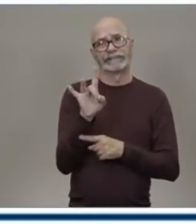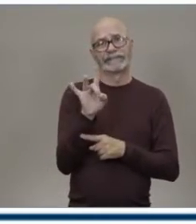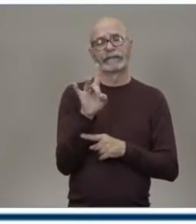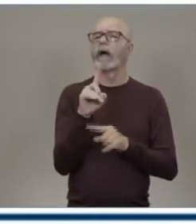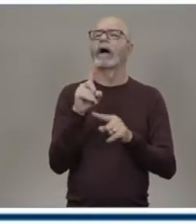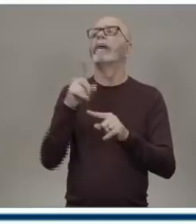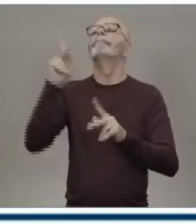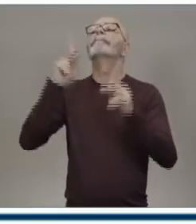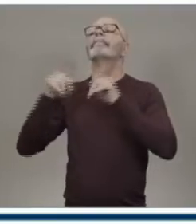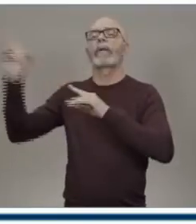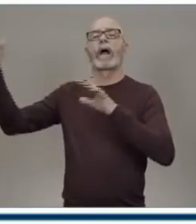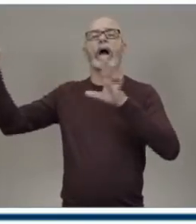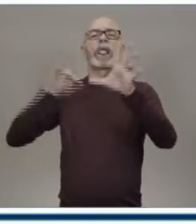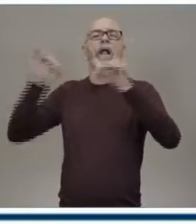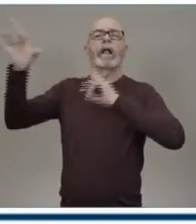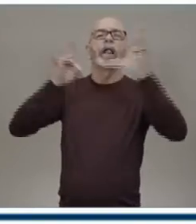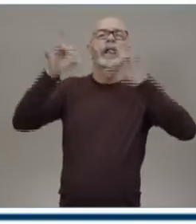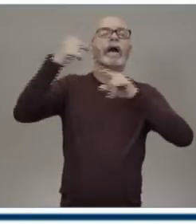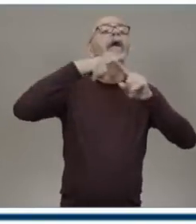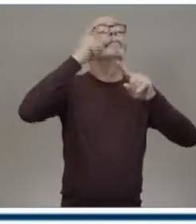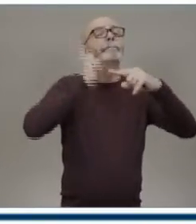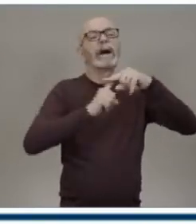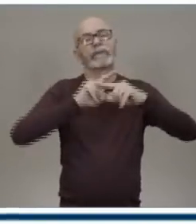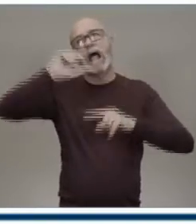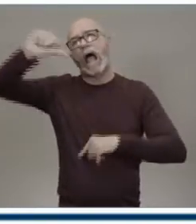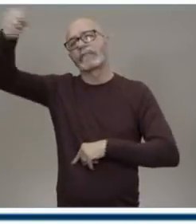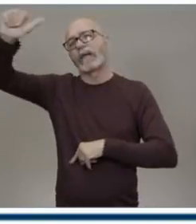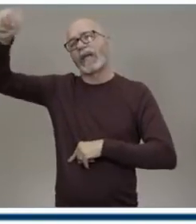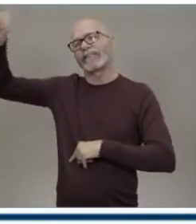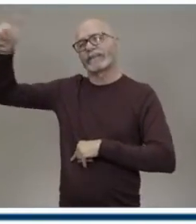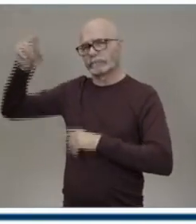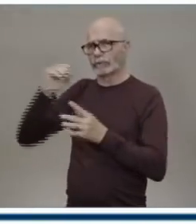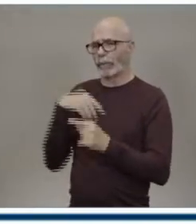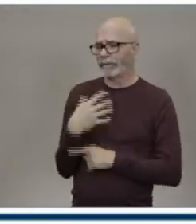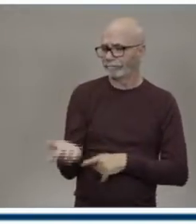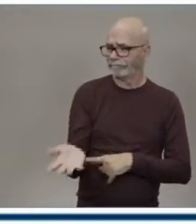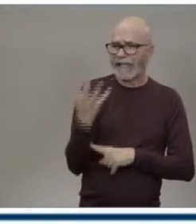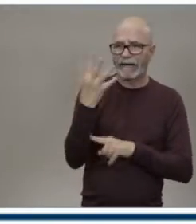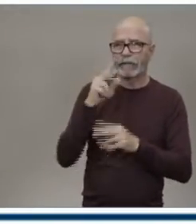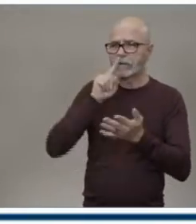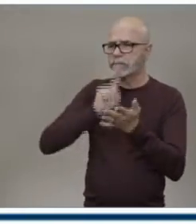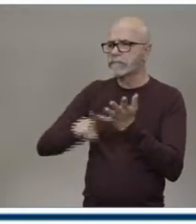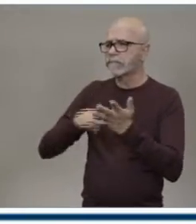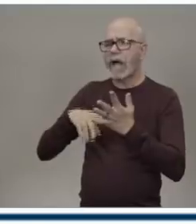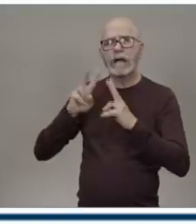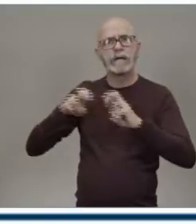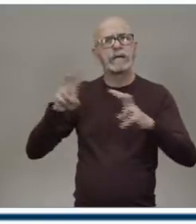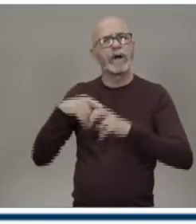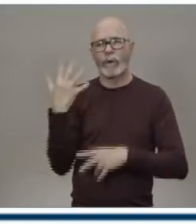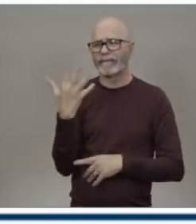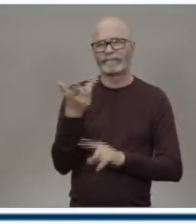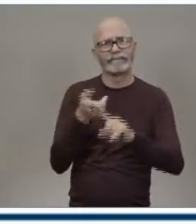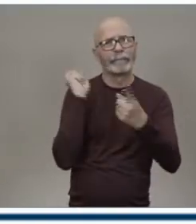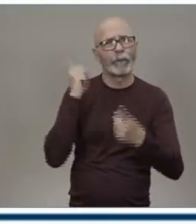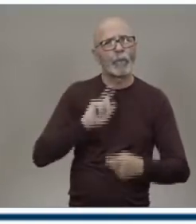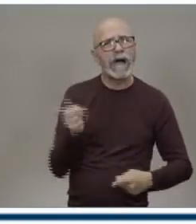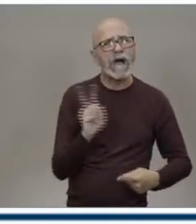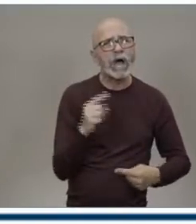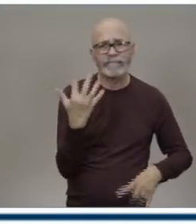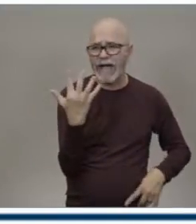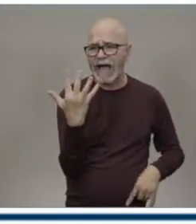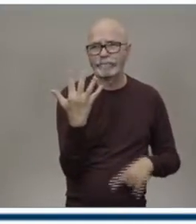directly related to travel. But there's 5 that were still under investigation. We're not sure where they may have been exposed. It's those 5 that are the